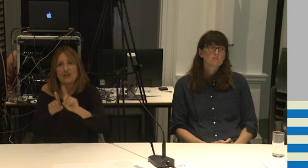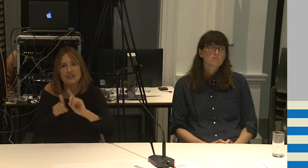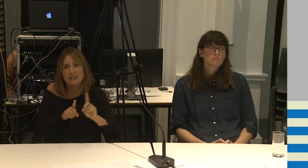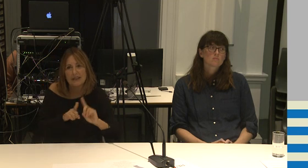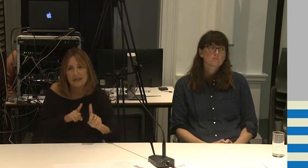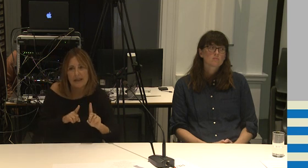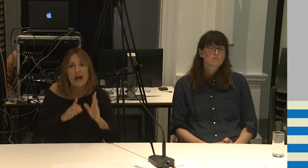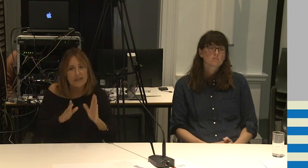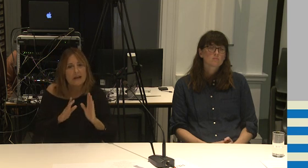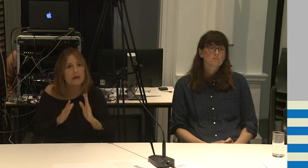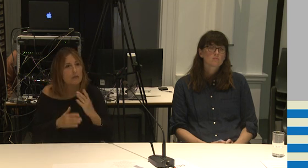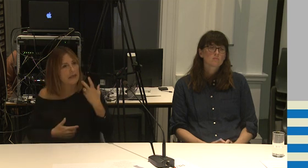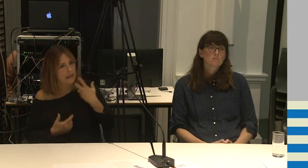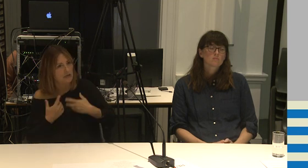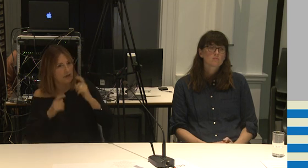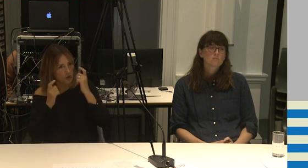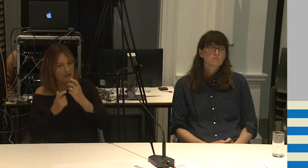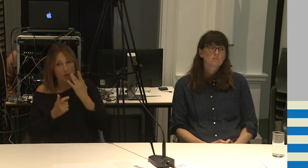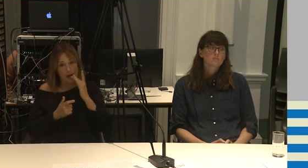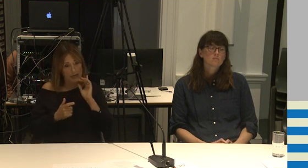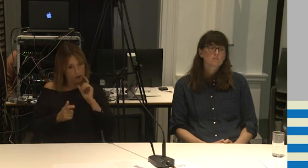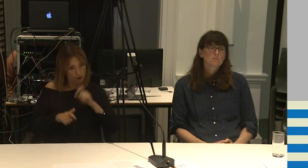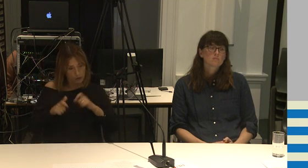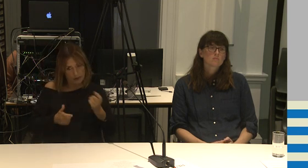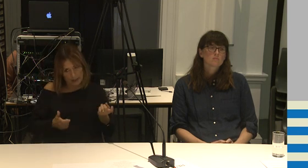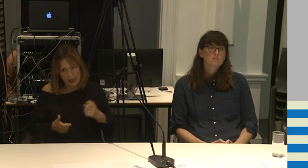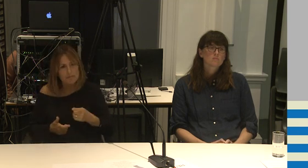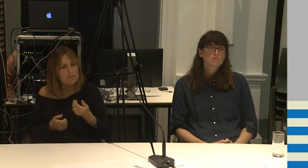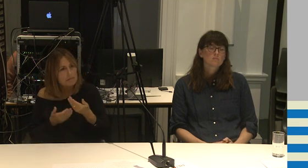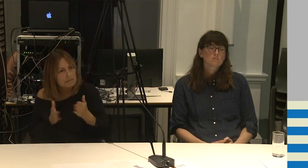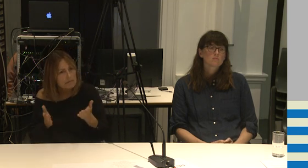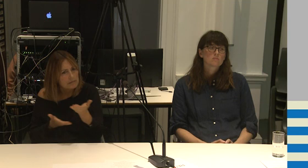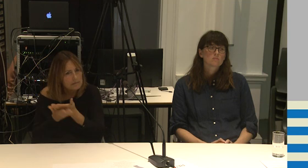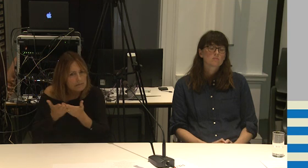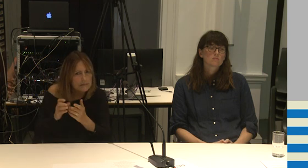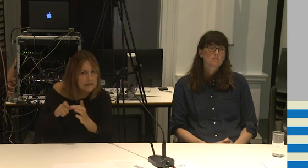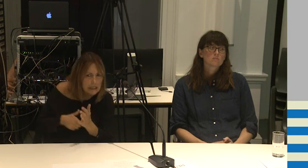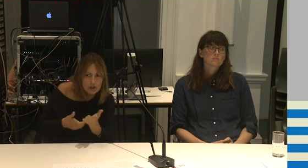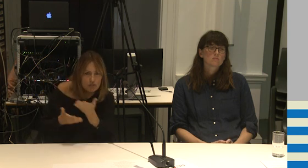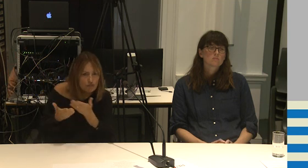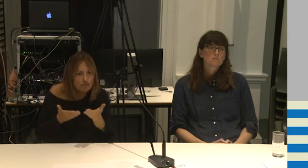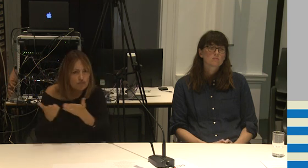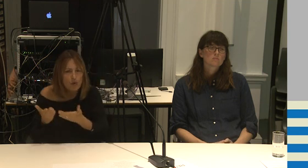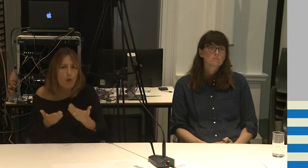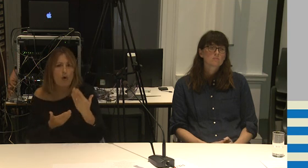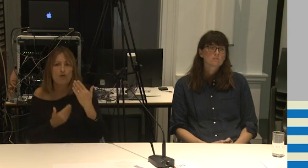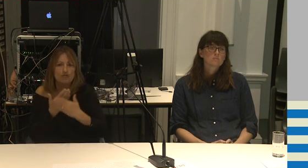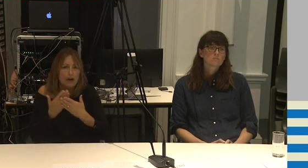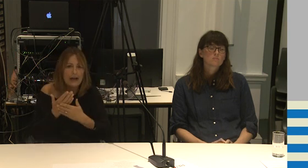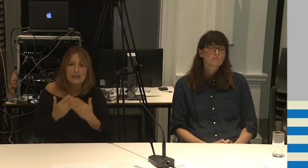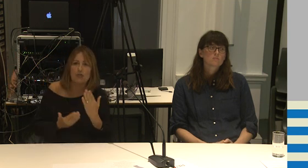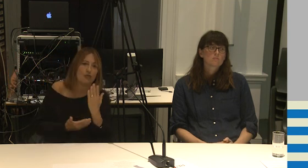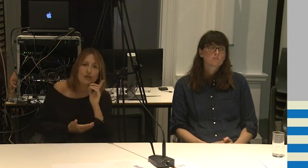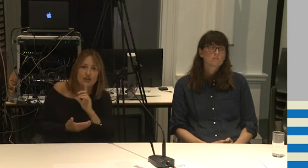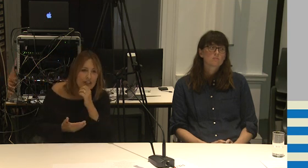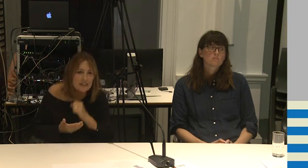interesting for a university to try, when students come in, opening up discussions about disability, opening up discussions about race, gender,